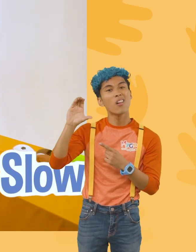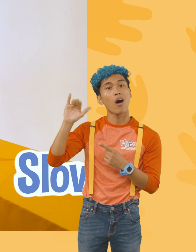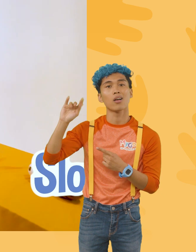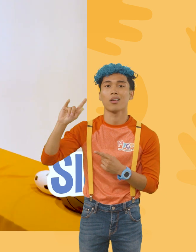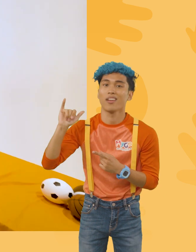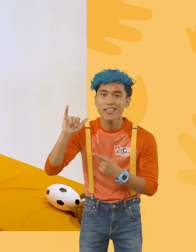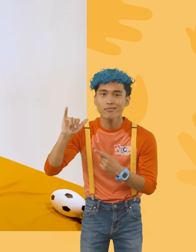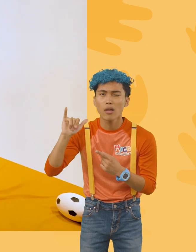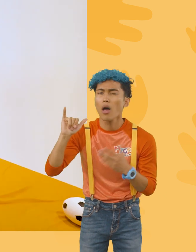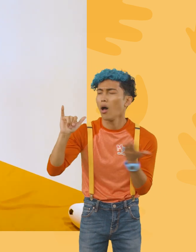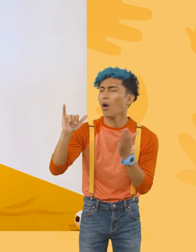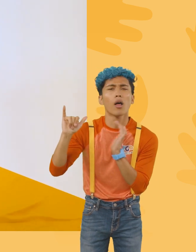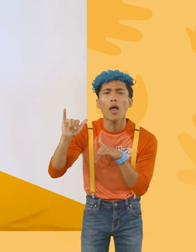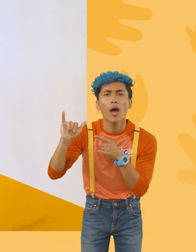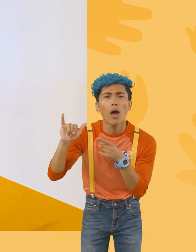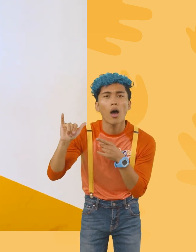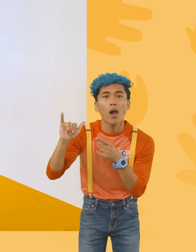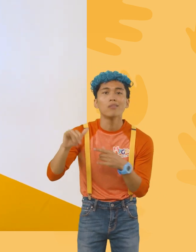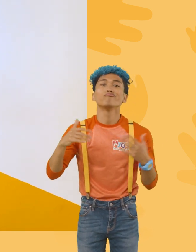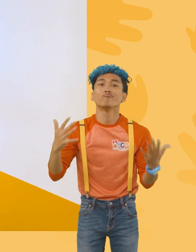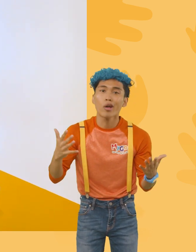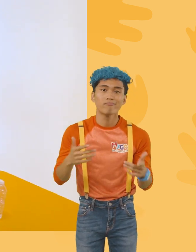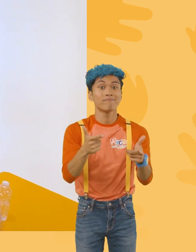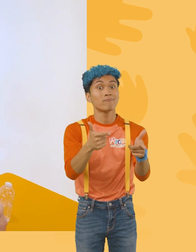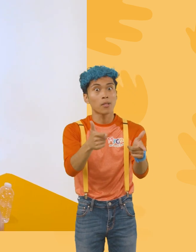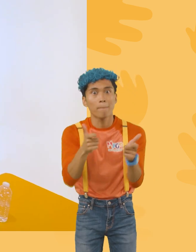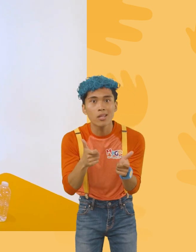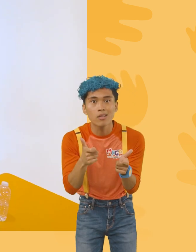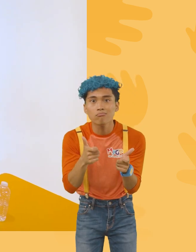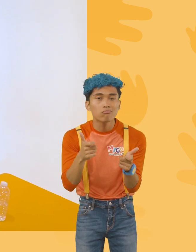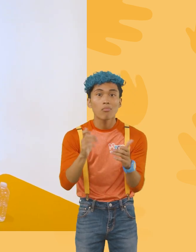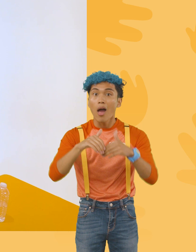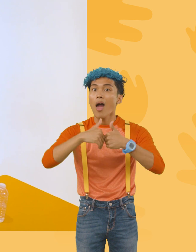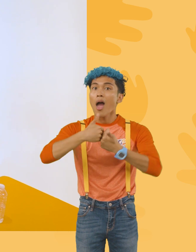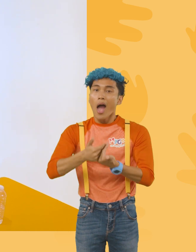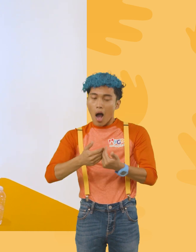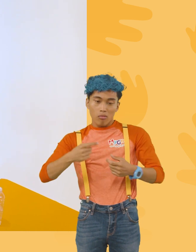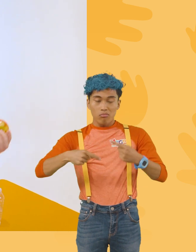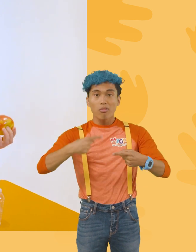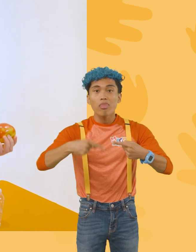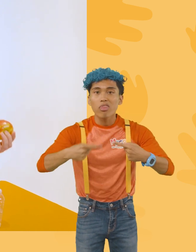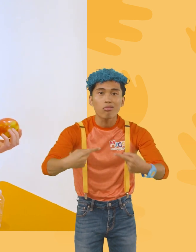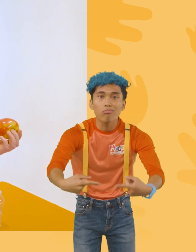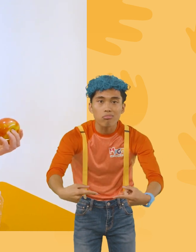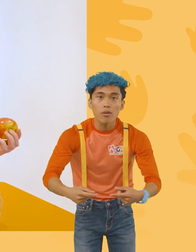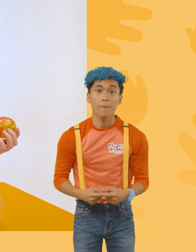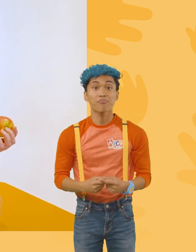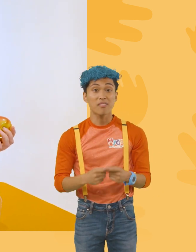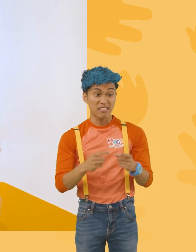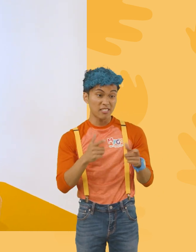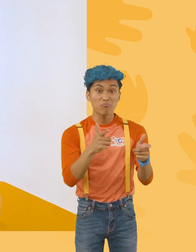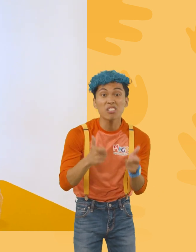their velocity. Yeah, velocity is basically the speed at which they're rolling down. The speed and